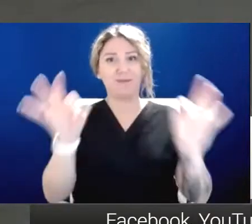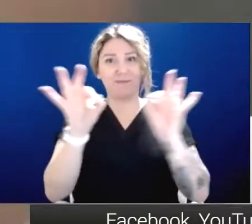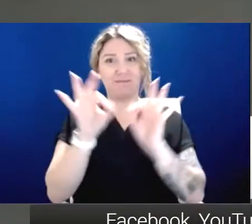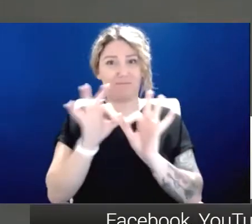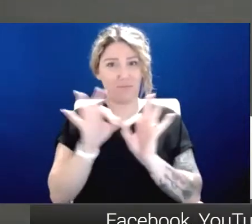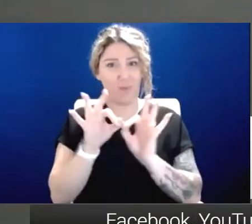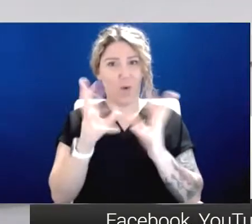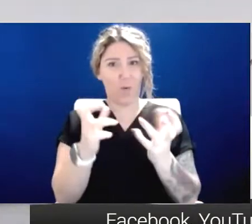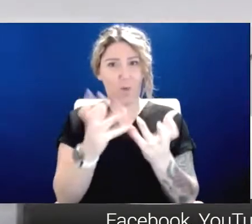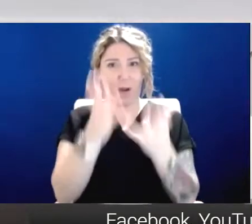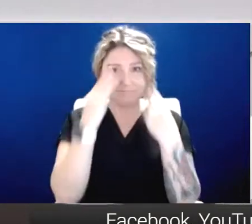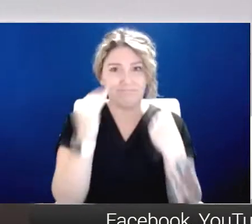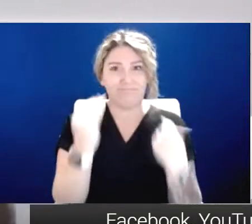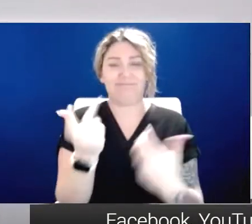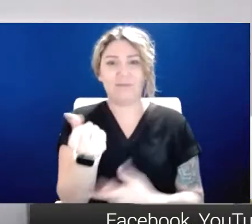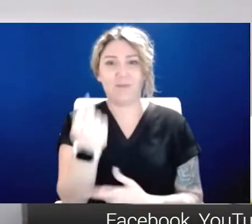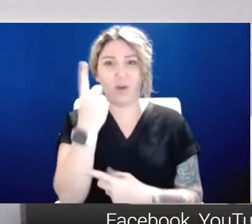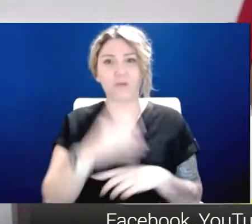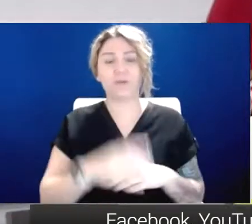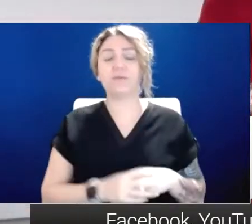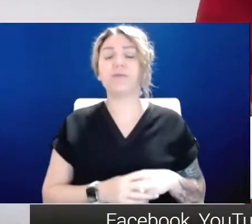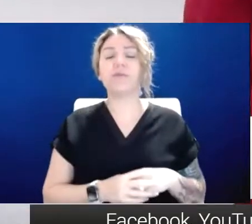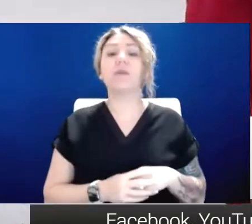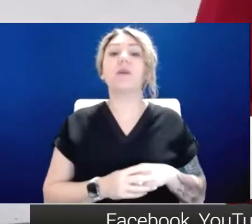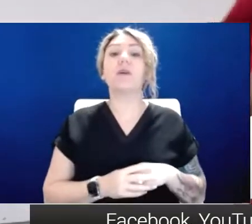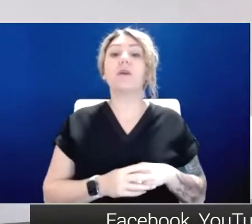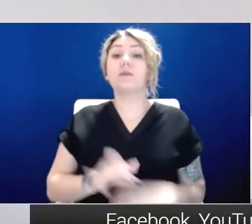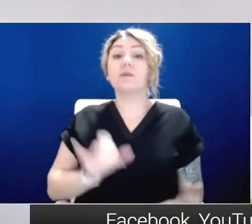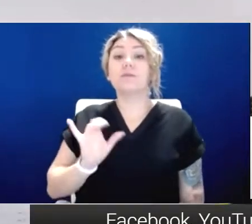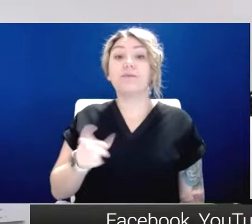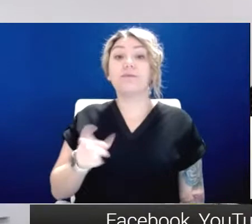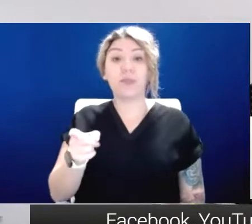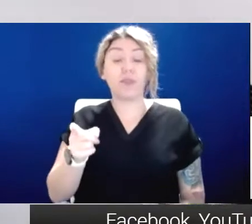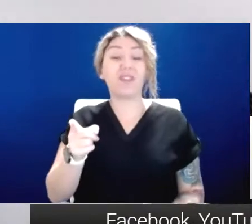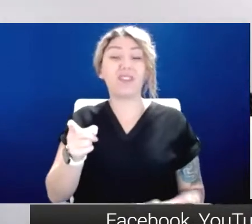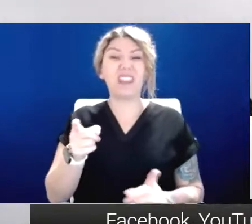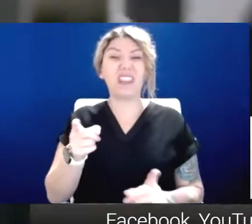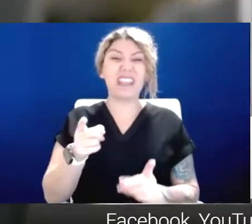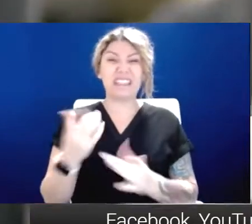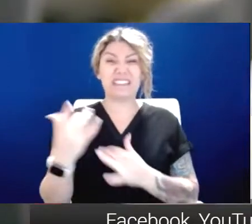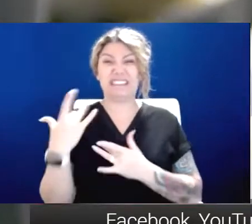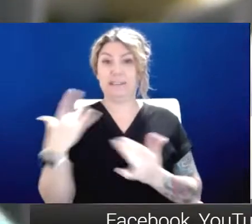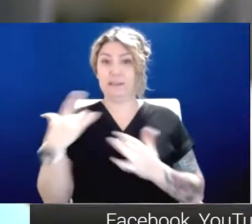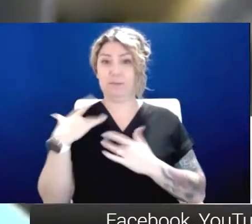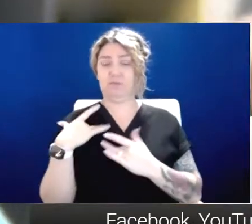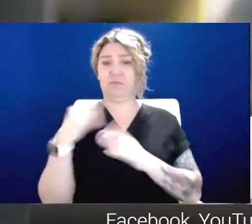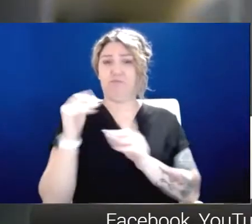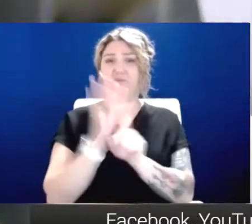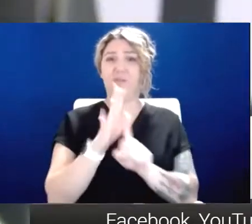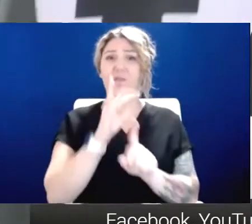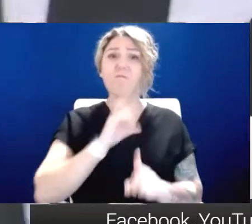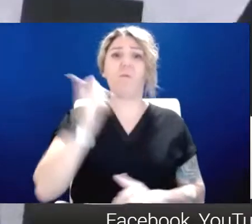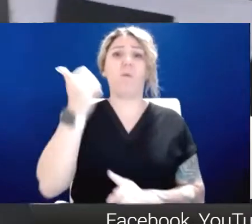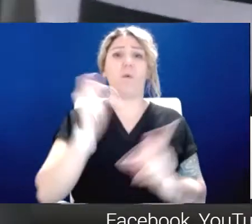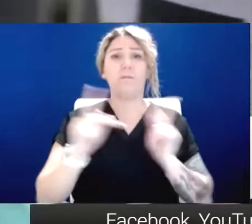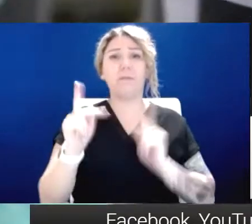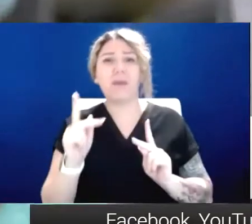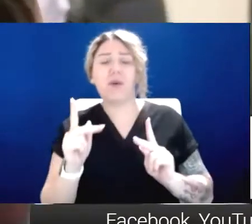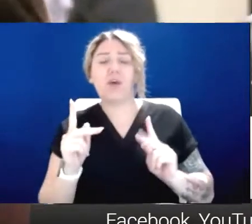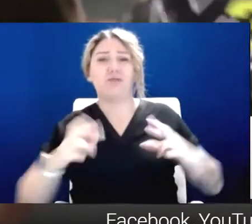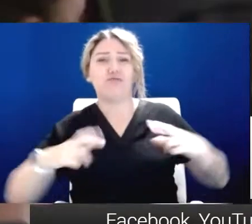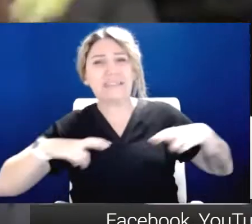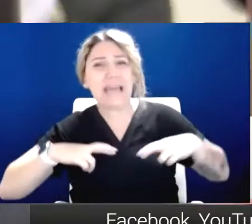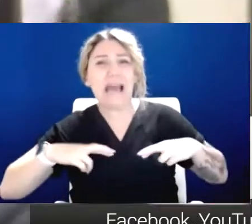people understand. What happens is Parkinson's usually affects older people, and people are often retired, they're not as